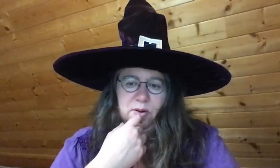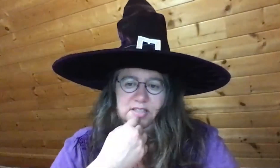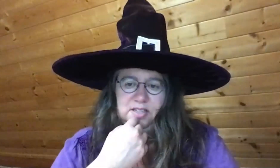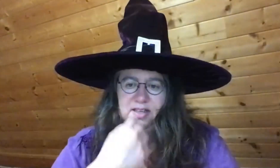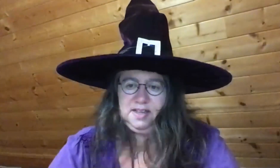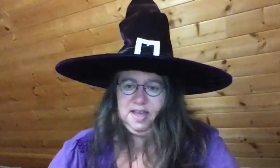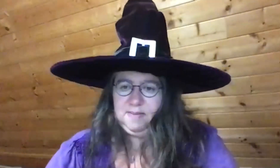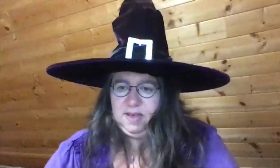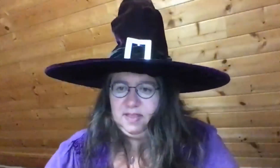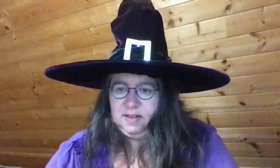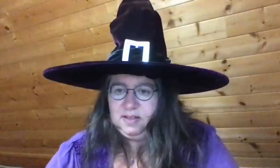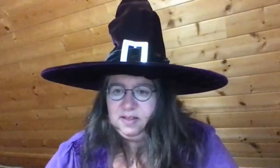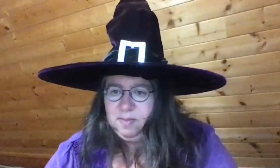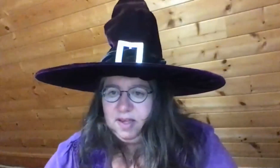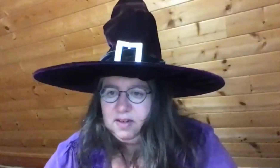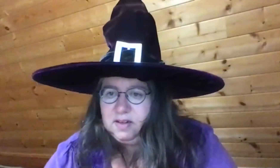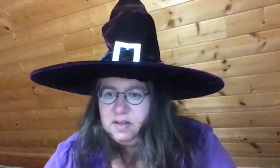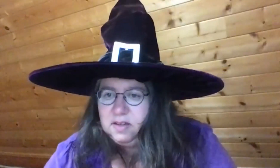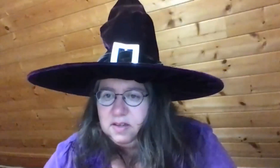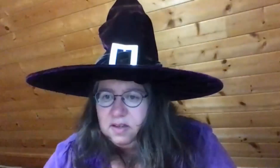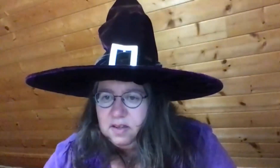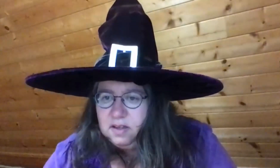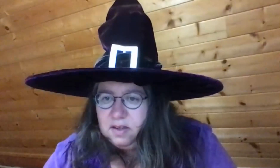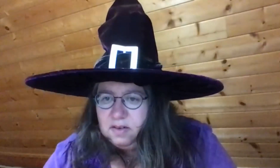another question that came in that's a little bit